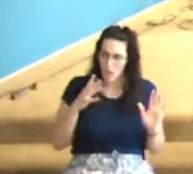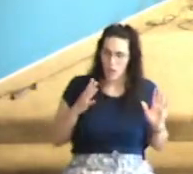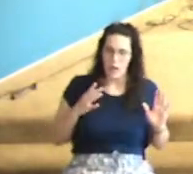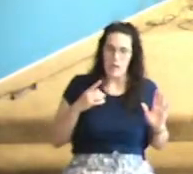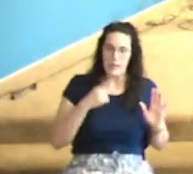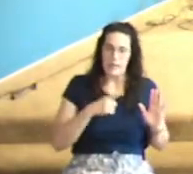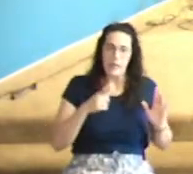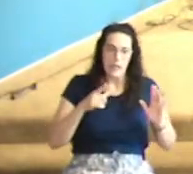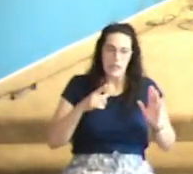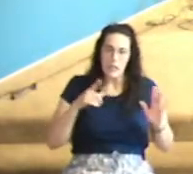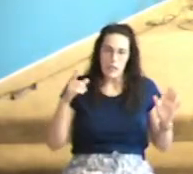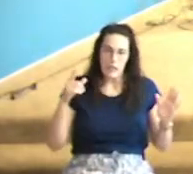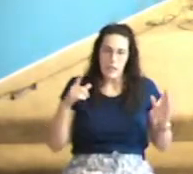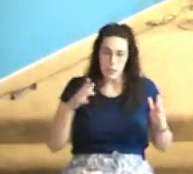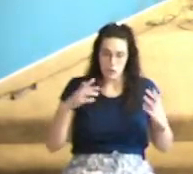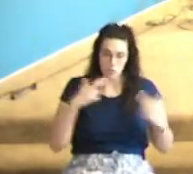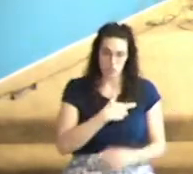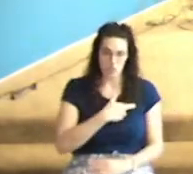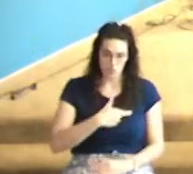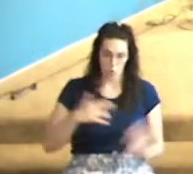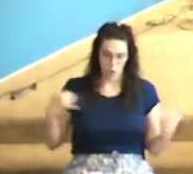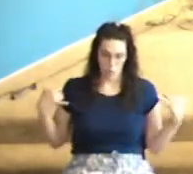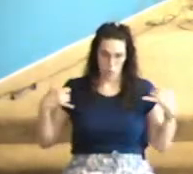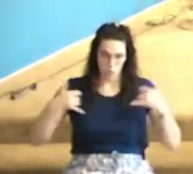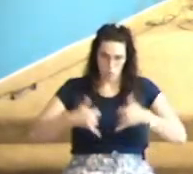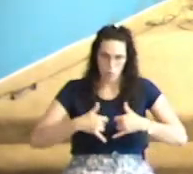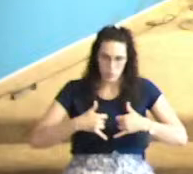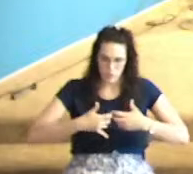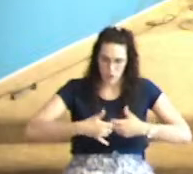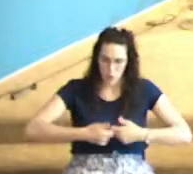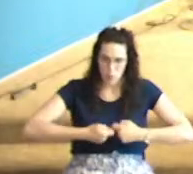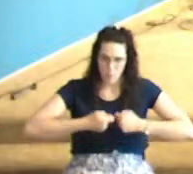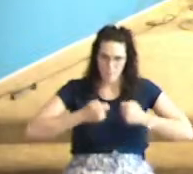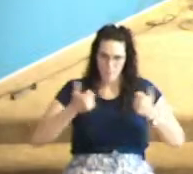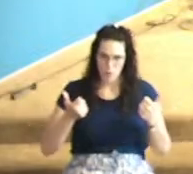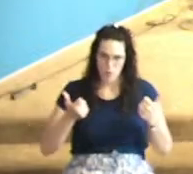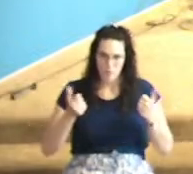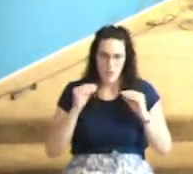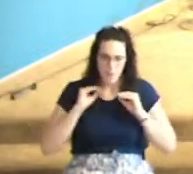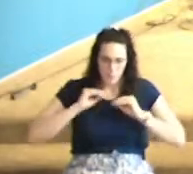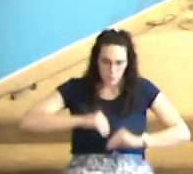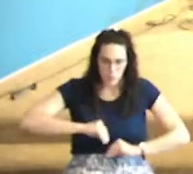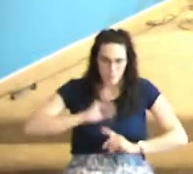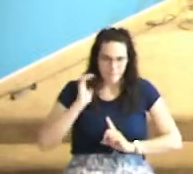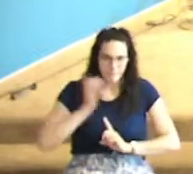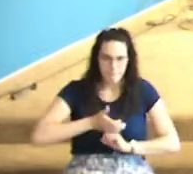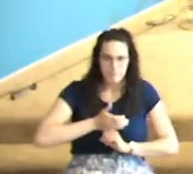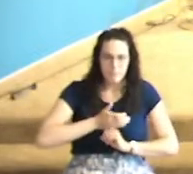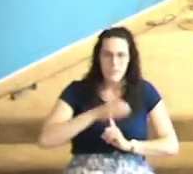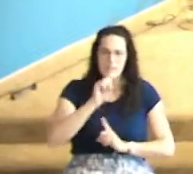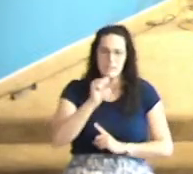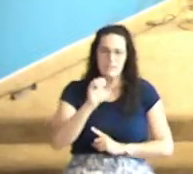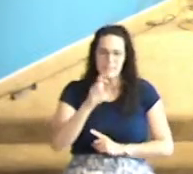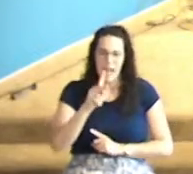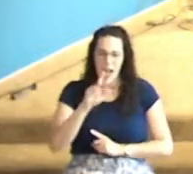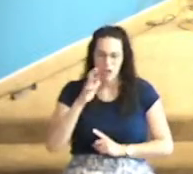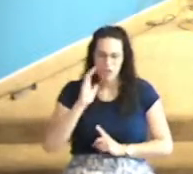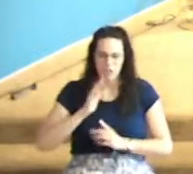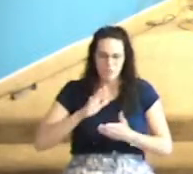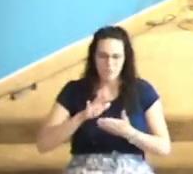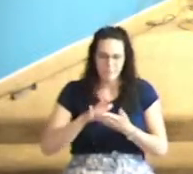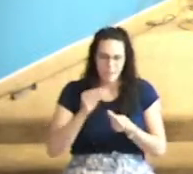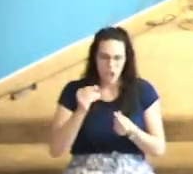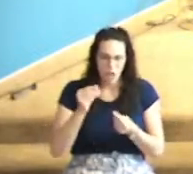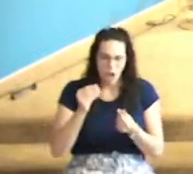lays off his royal robes and puts on sackcloth, the scratchy stuff, a symbol of mourning. And he says, we're